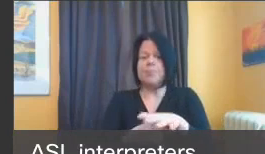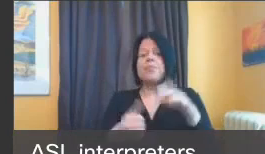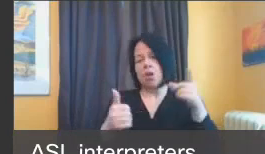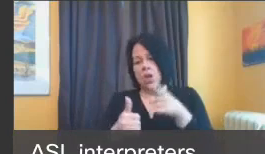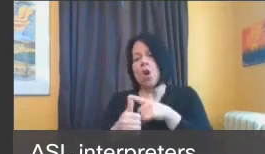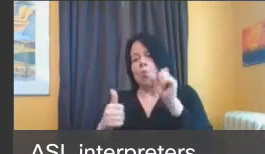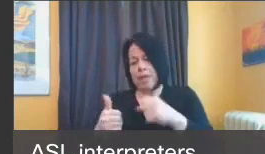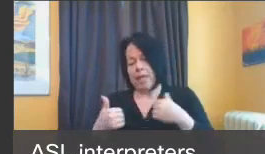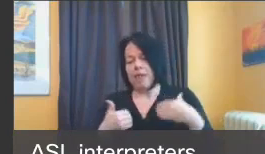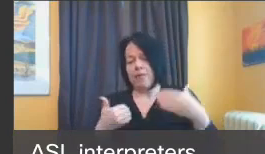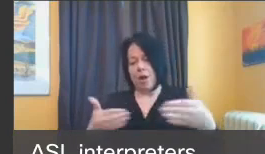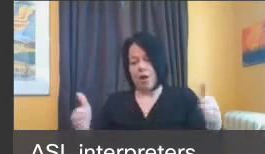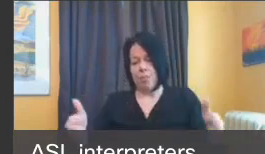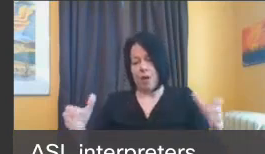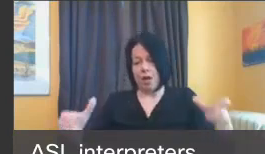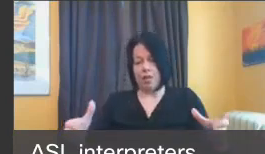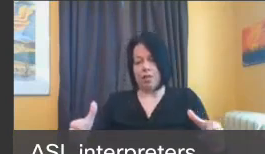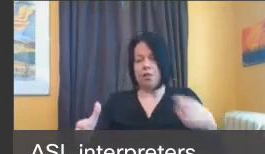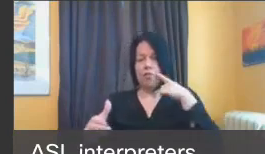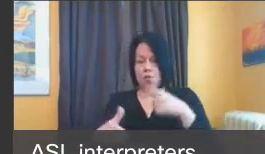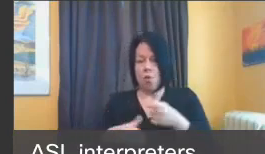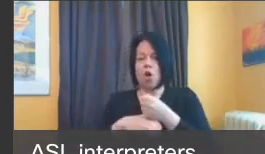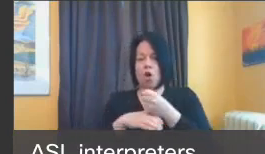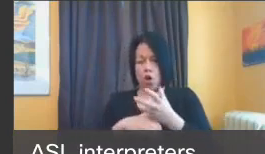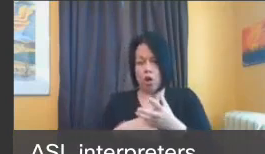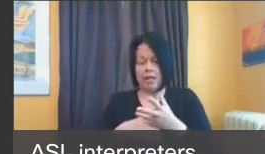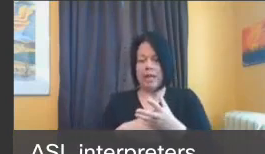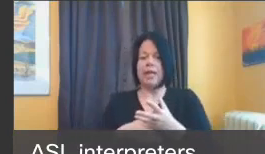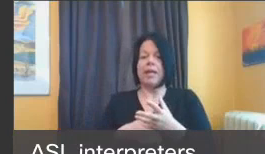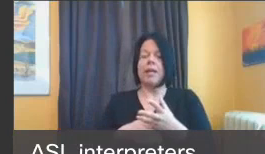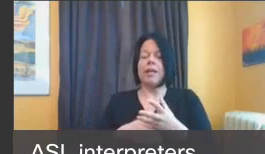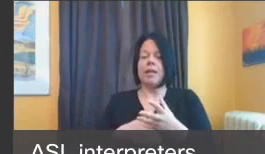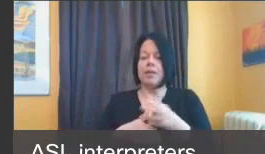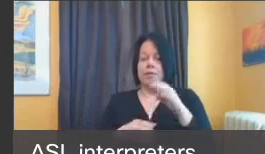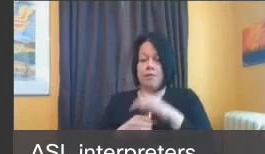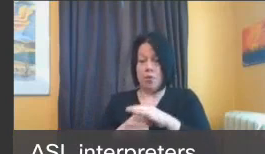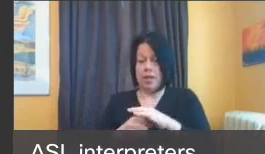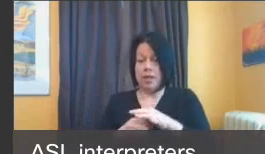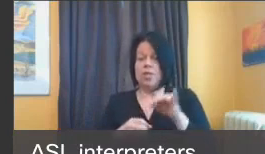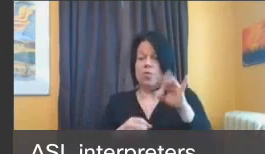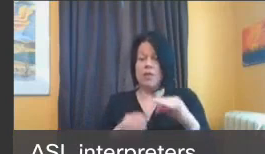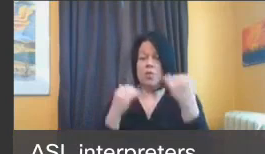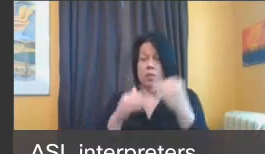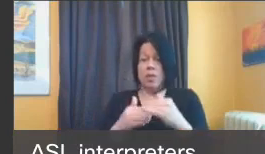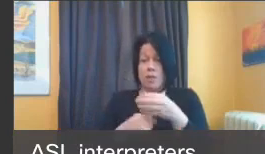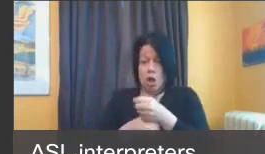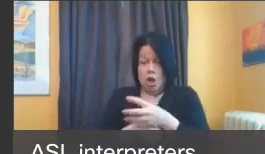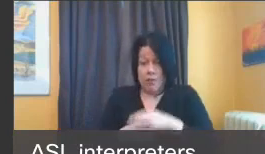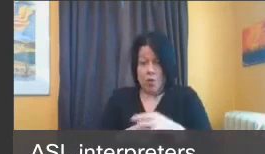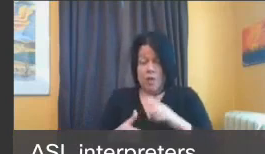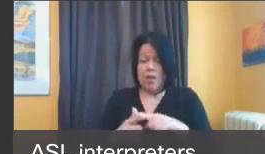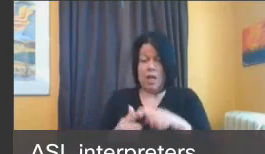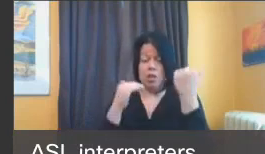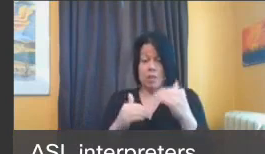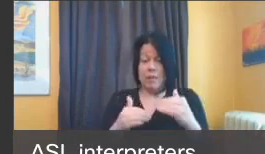we can have drop box locations during early voting. So if you limit early voting, then you're limiting the drop box locations as well. So the